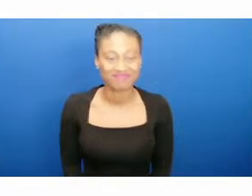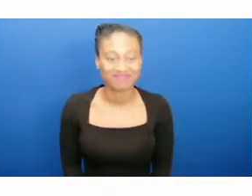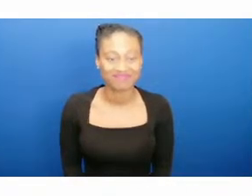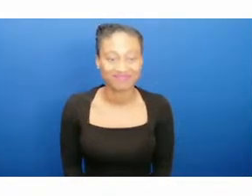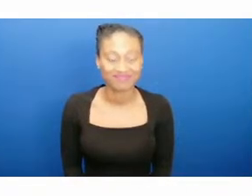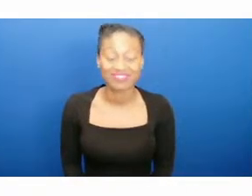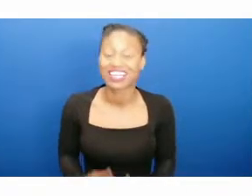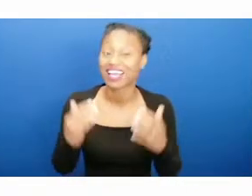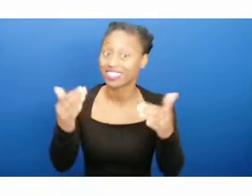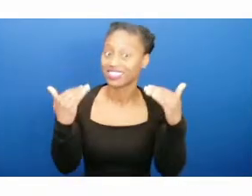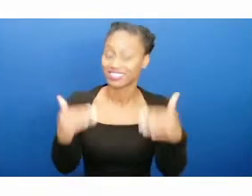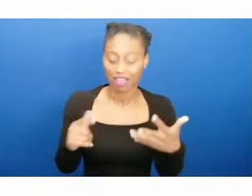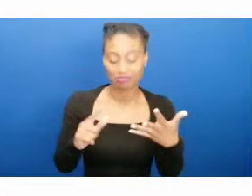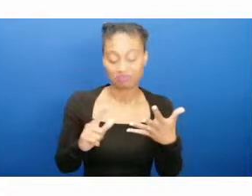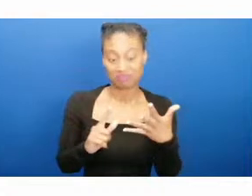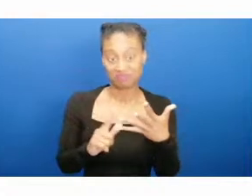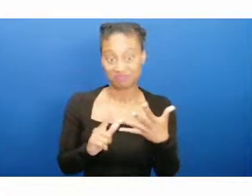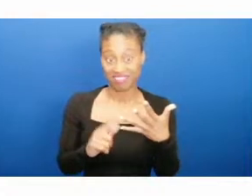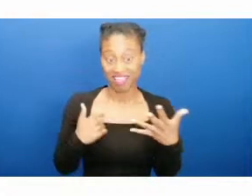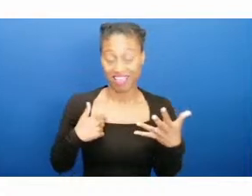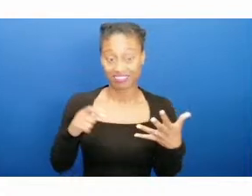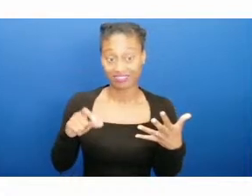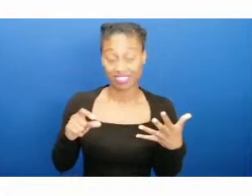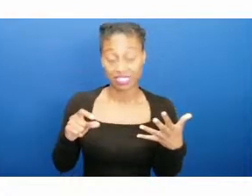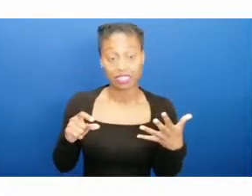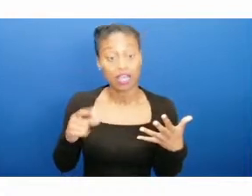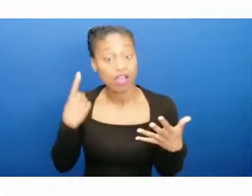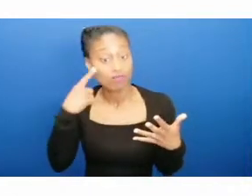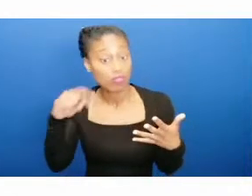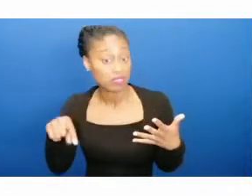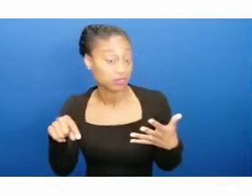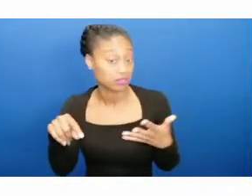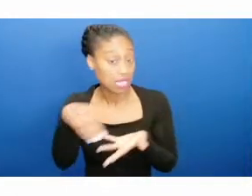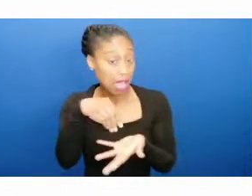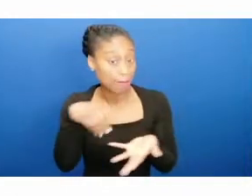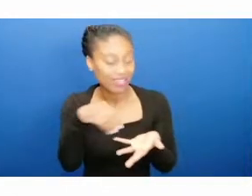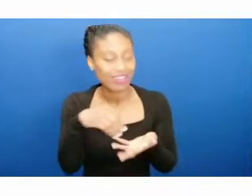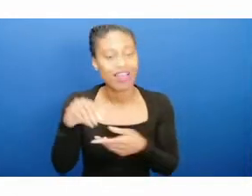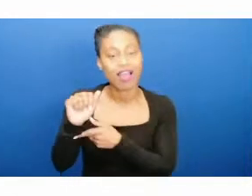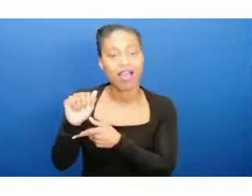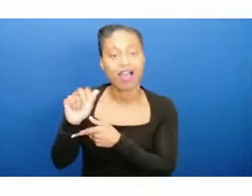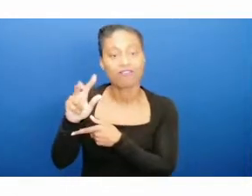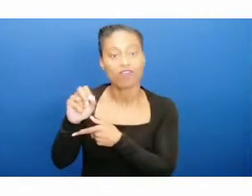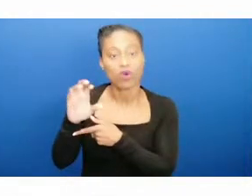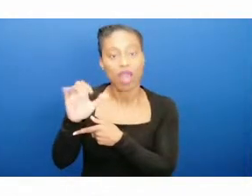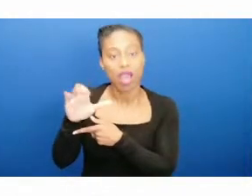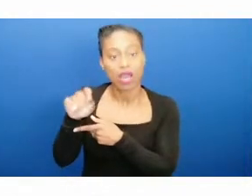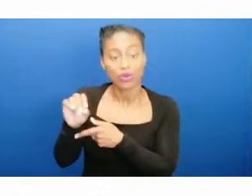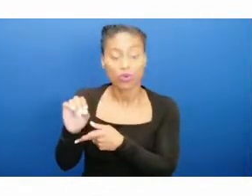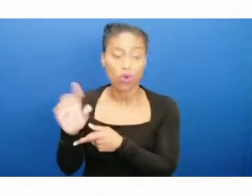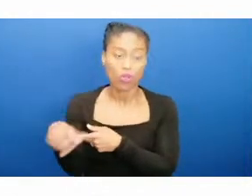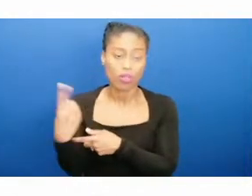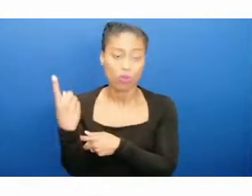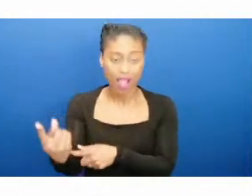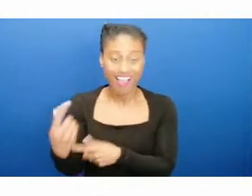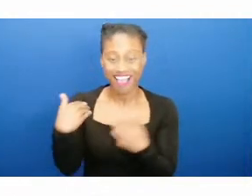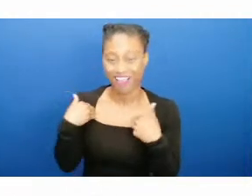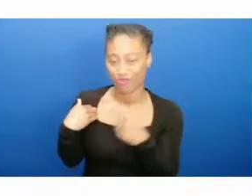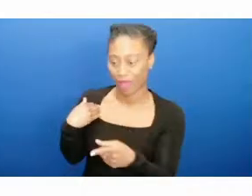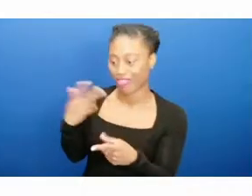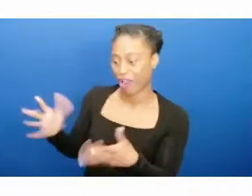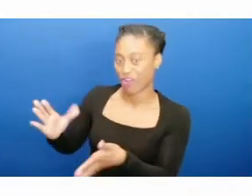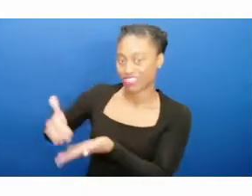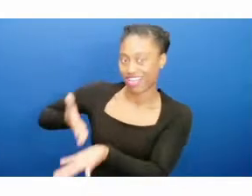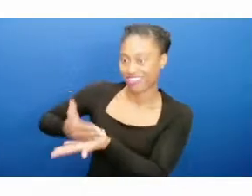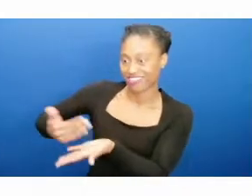The next ingredient that we will be using as a topping is avocado. So I just have one avocado here. I actually have one that's already